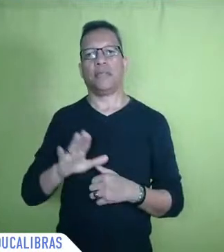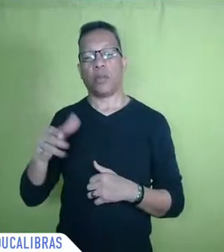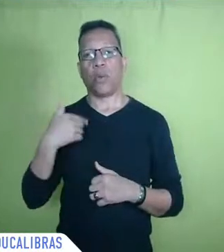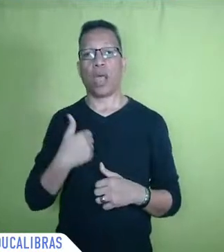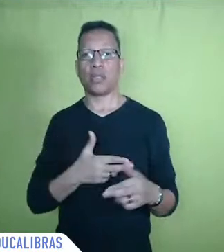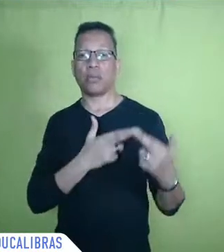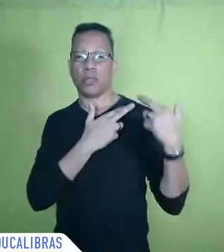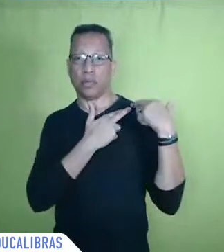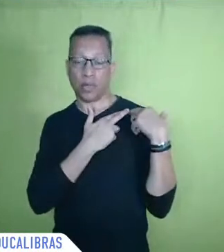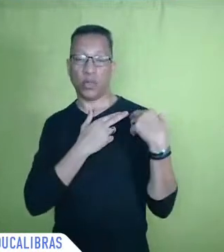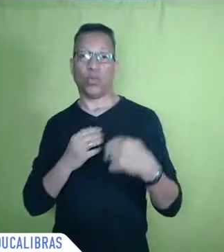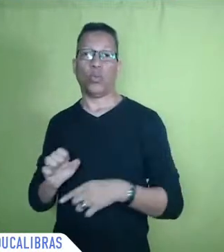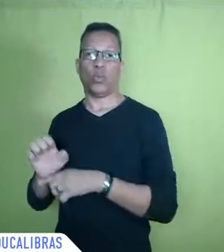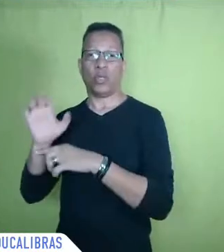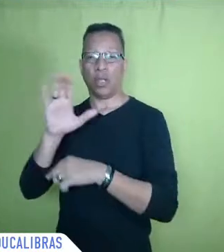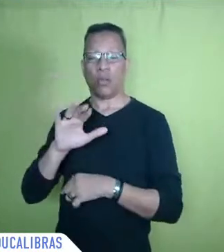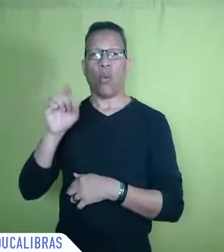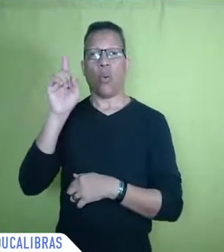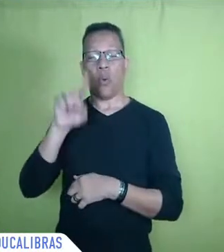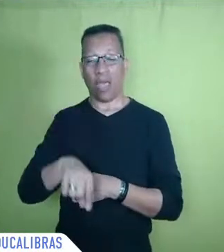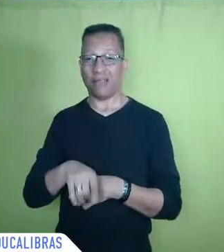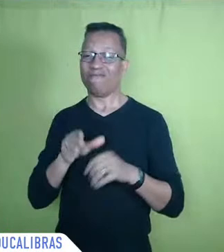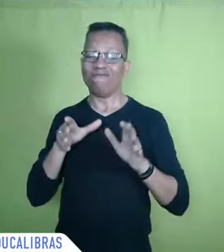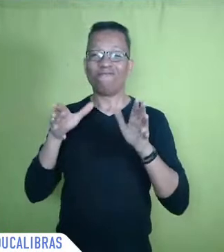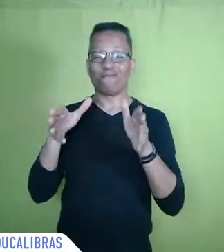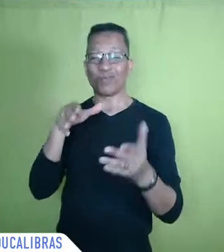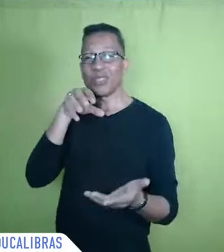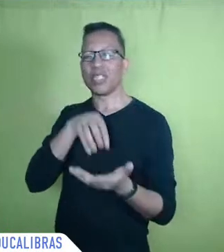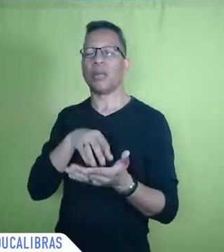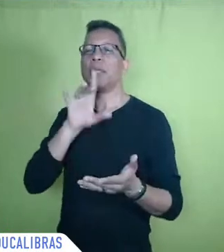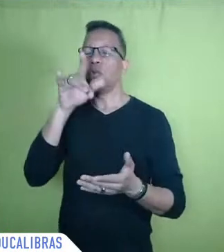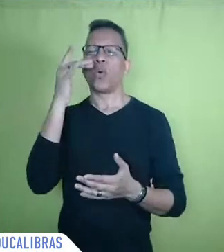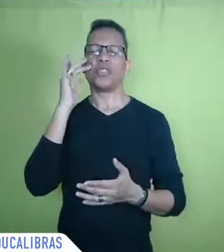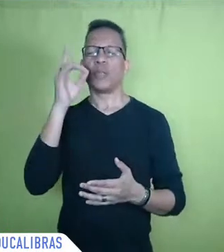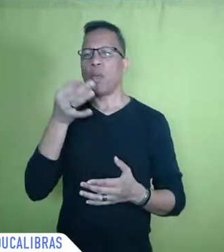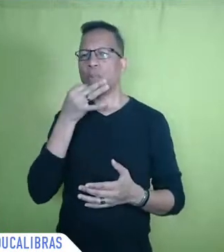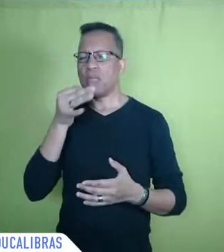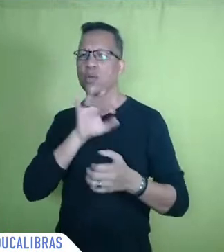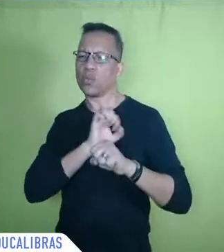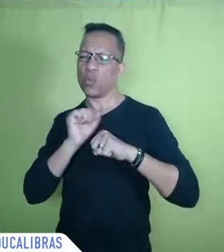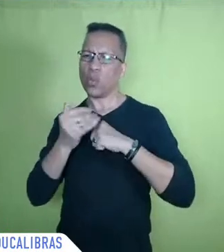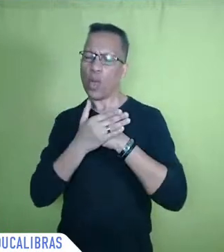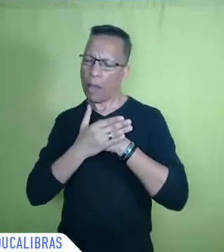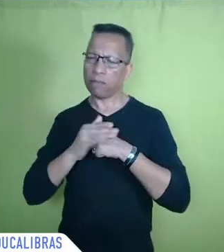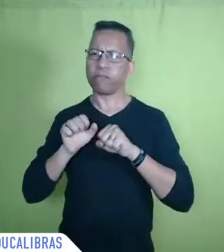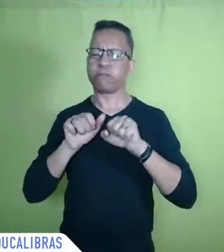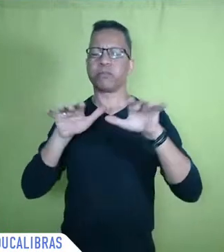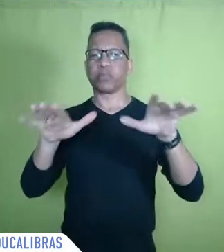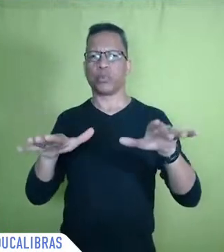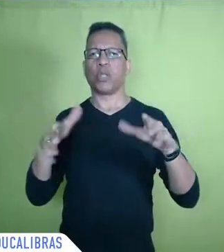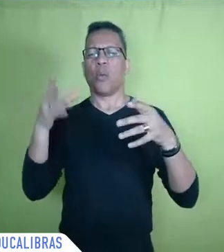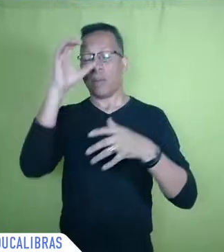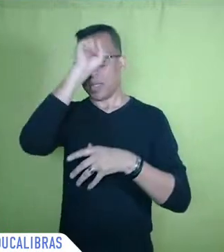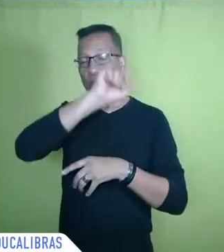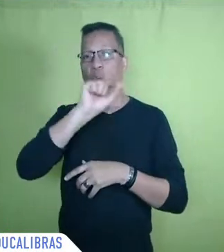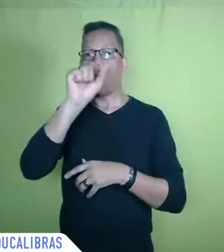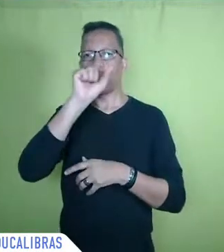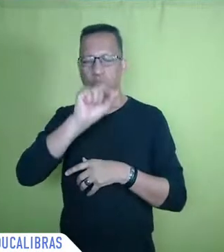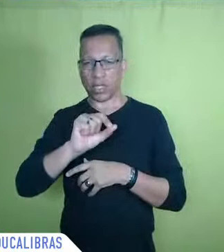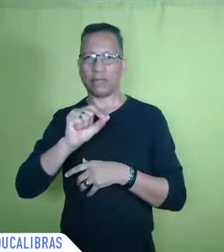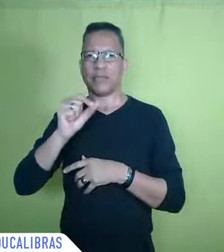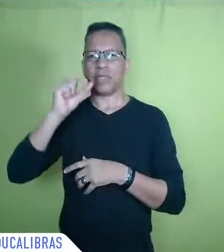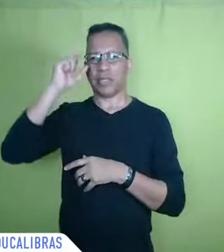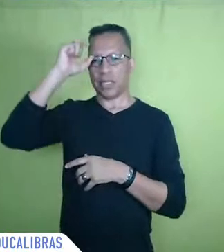income inequality. So the role of the state is no doubt essential. The pandemic brought a